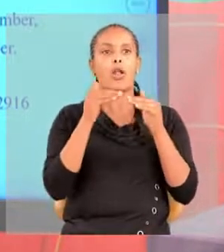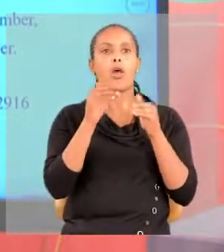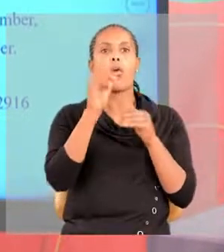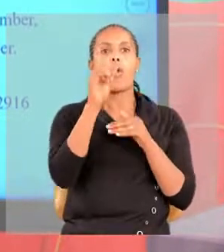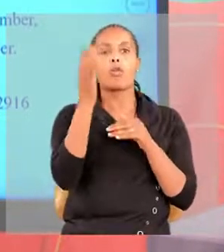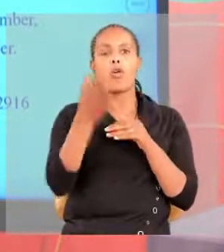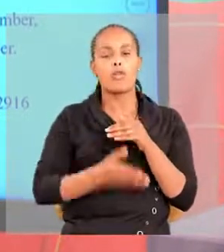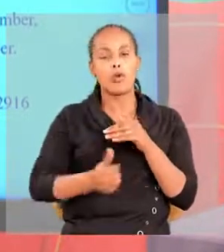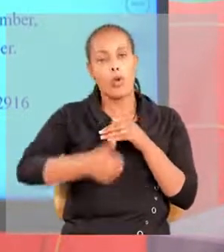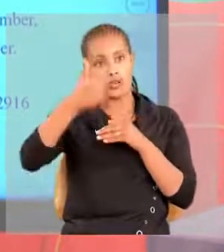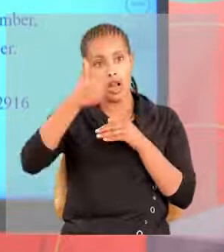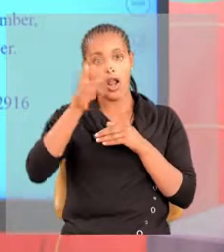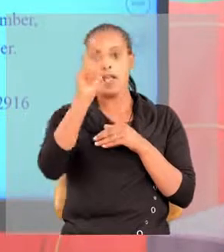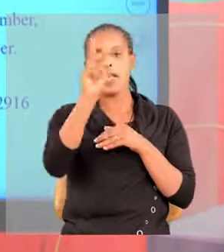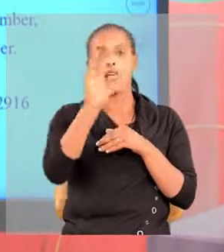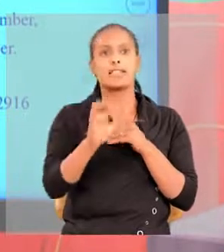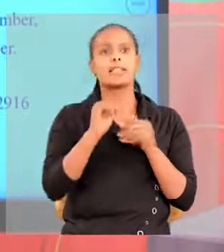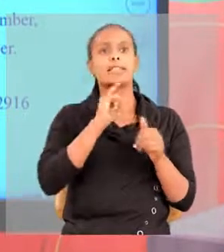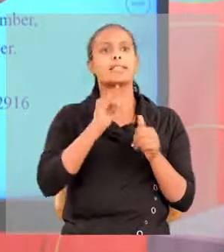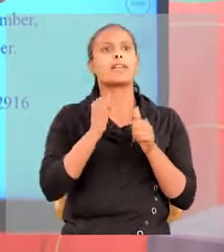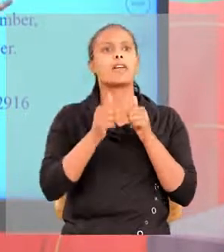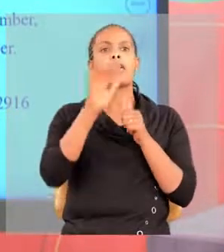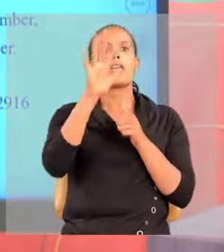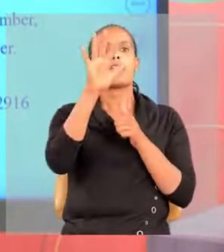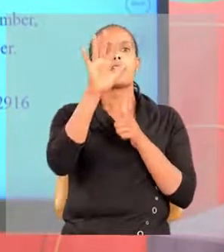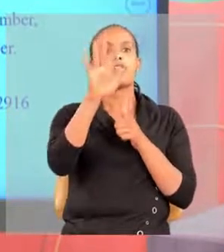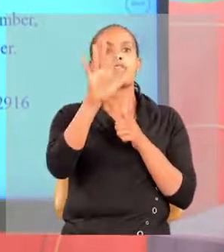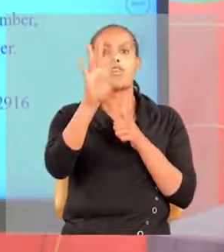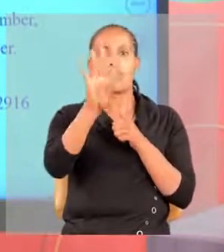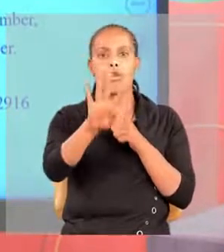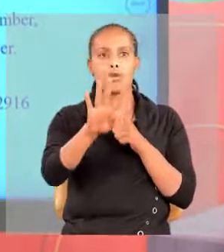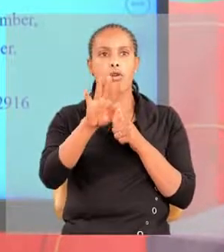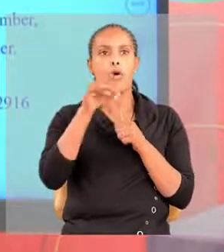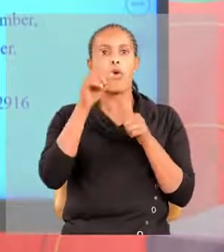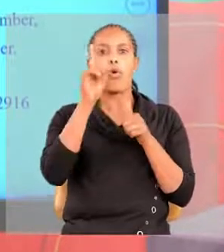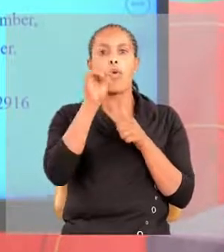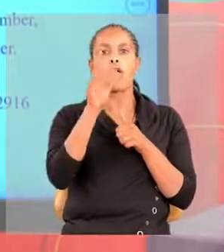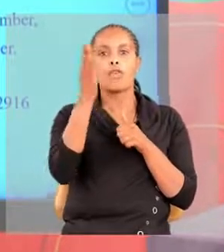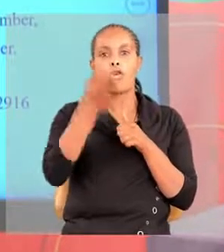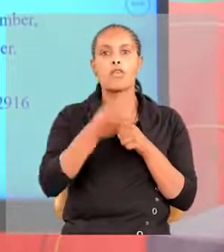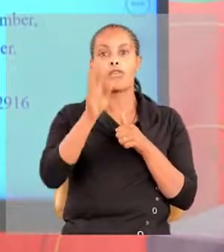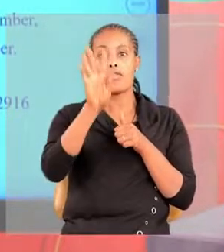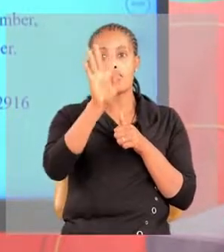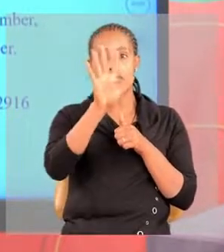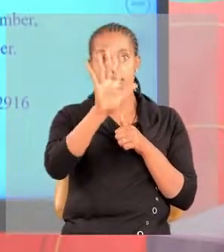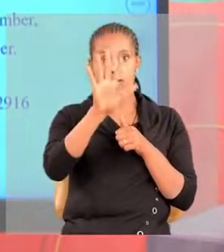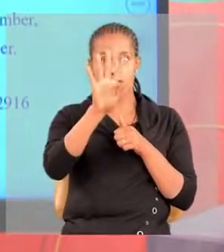over original case, which is 54. 1 over 54 is